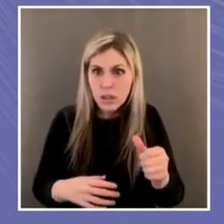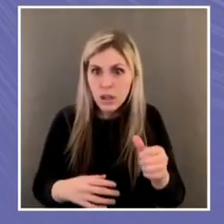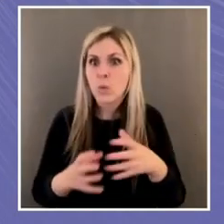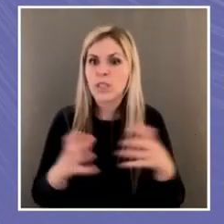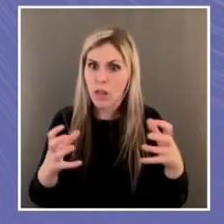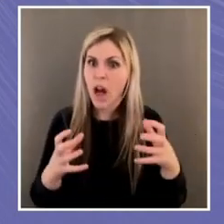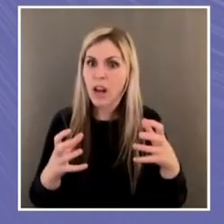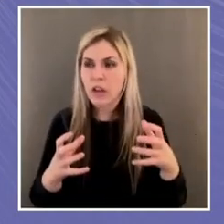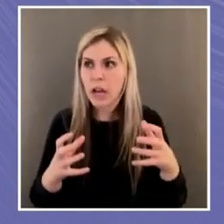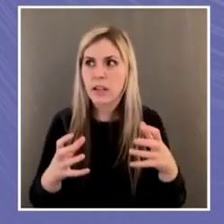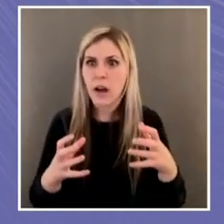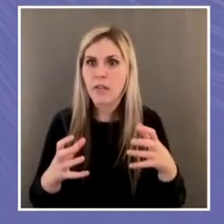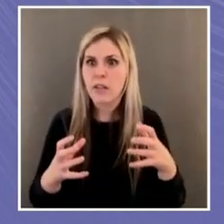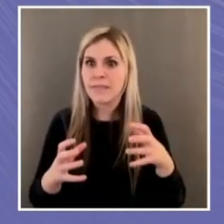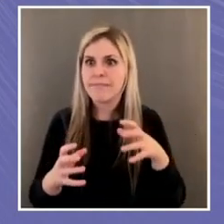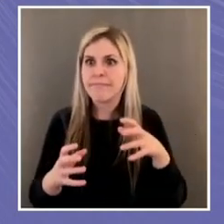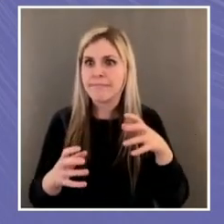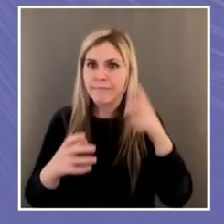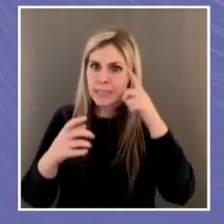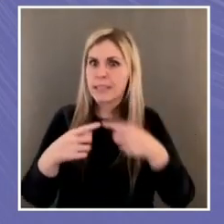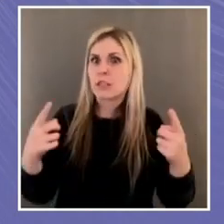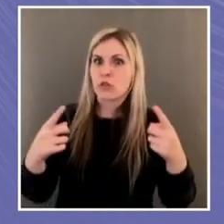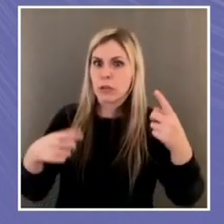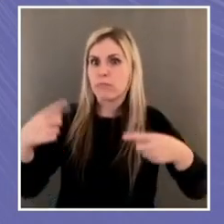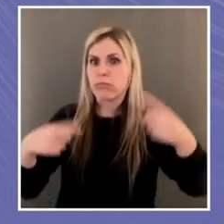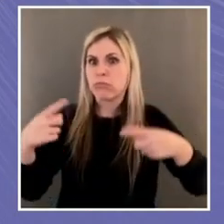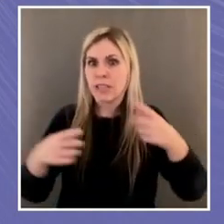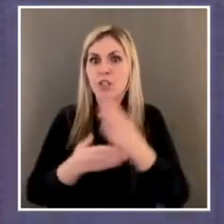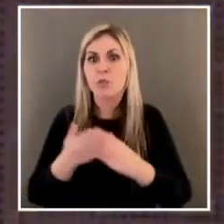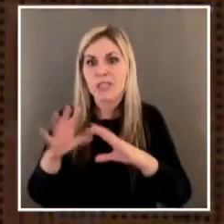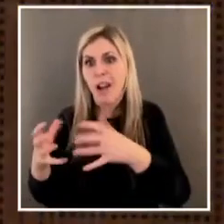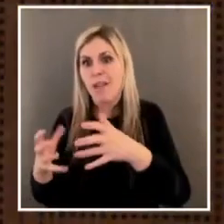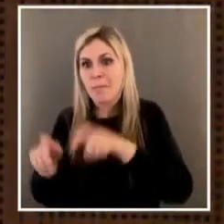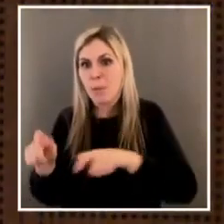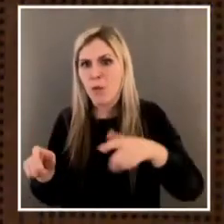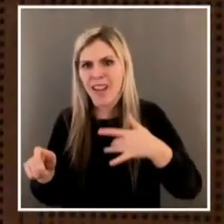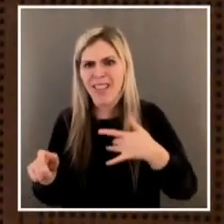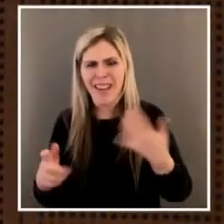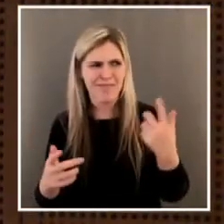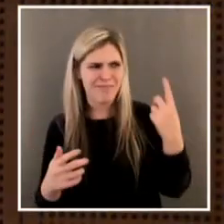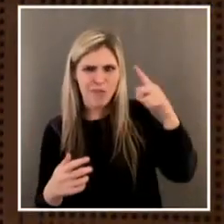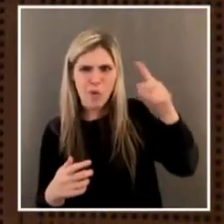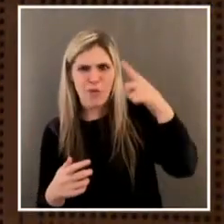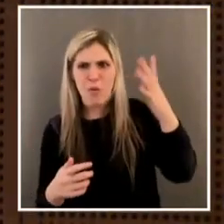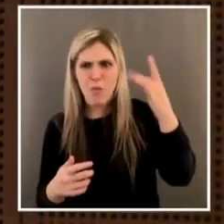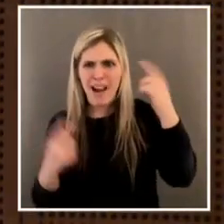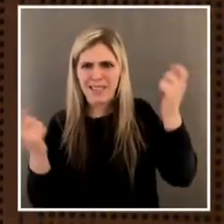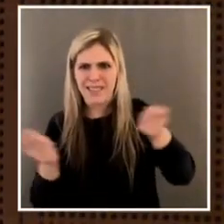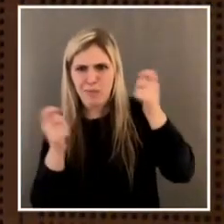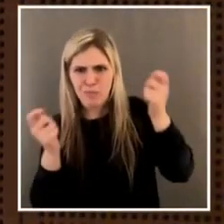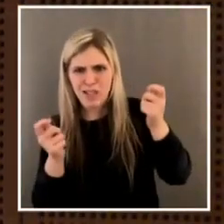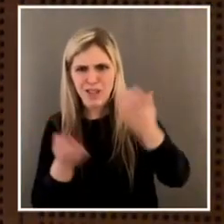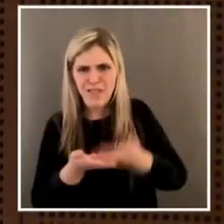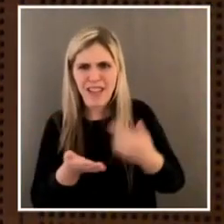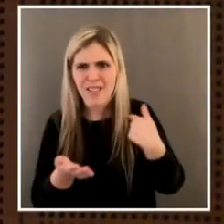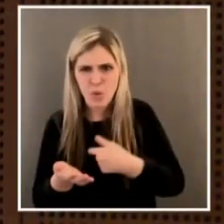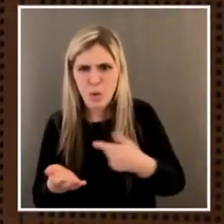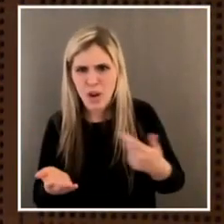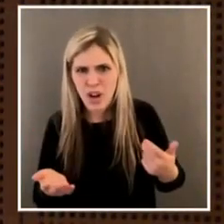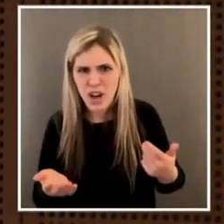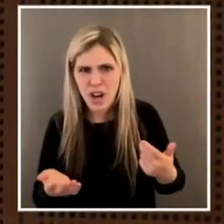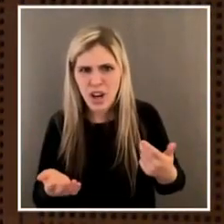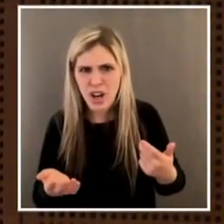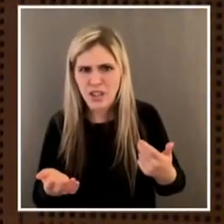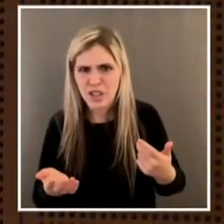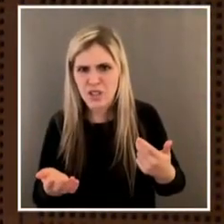controversy about it because there was a sect of people who were like, well, why are we having a celebration of the fact that we were duped